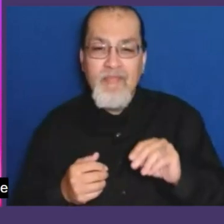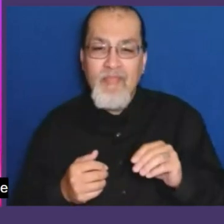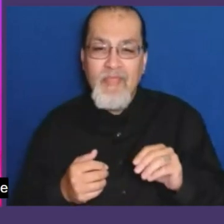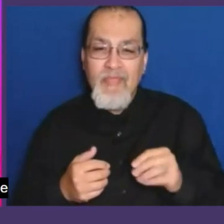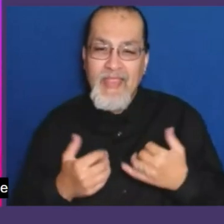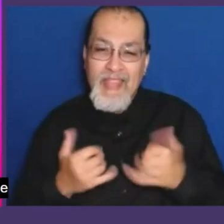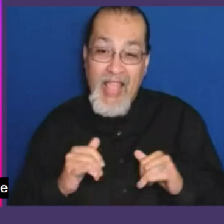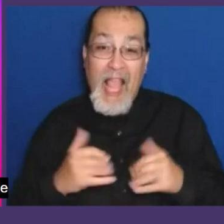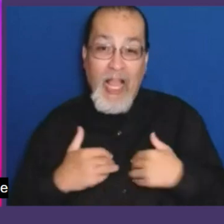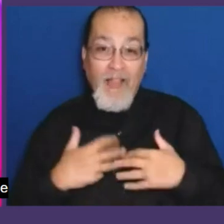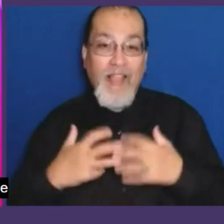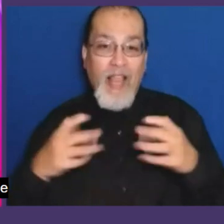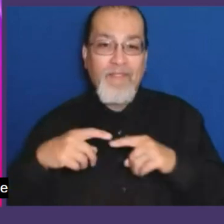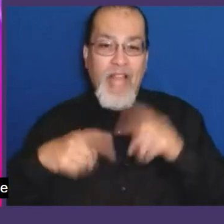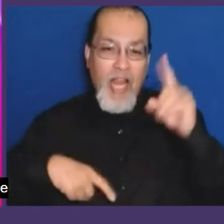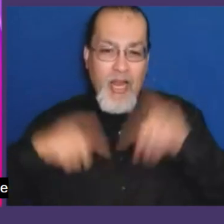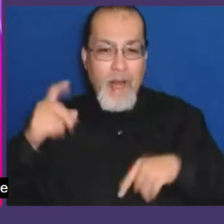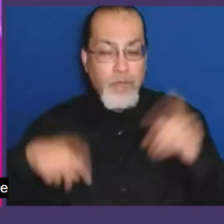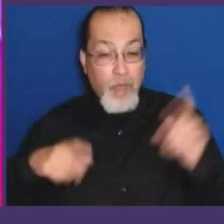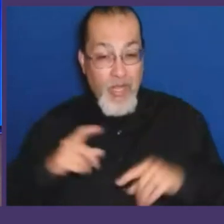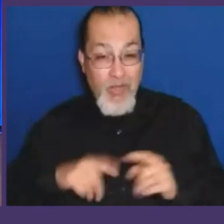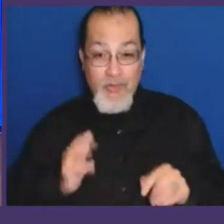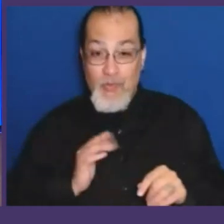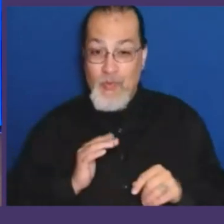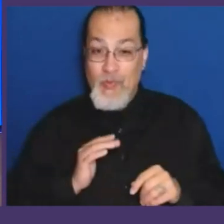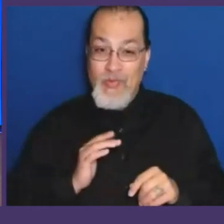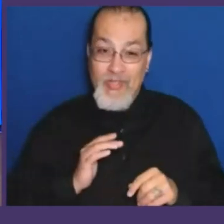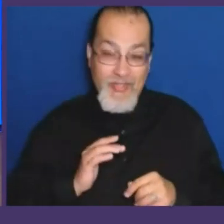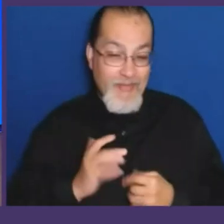kind of more things that look like whatever you give it before.